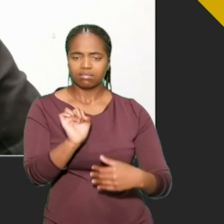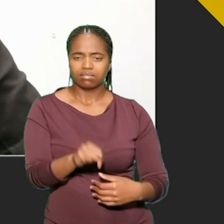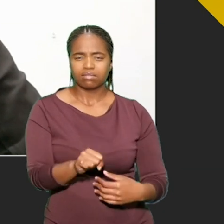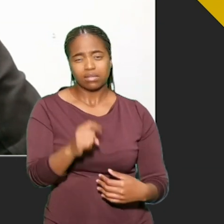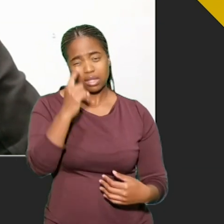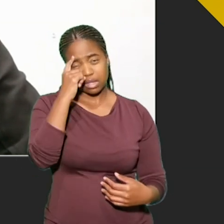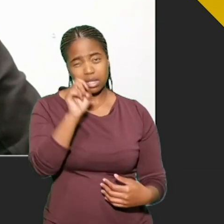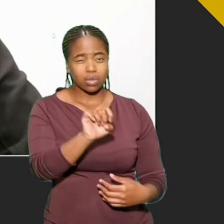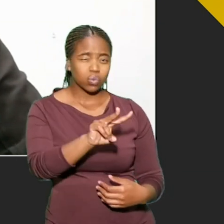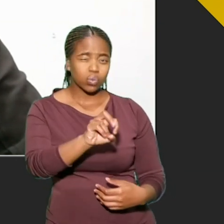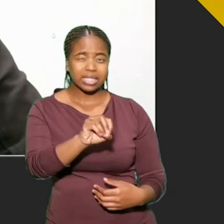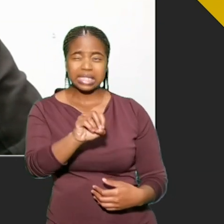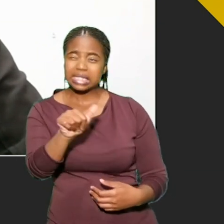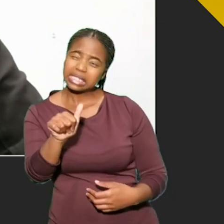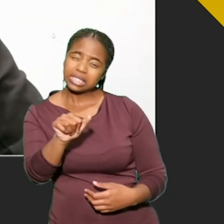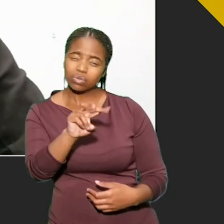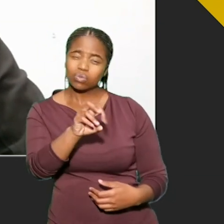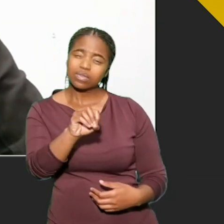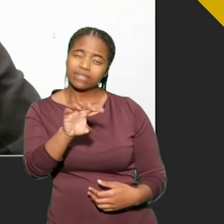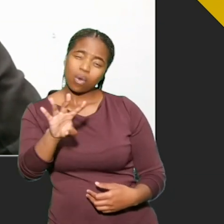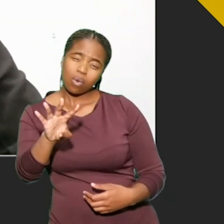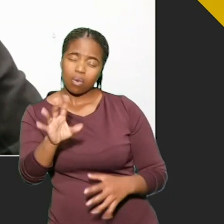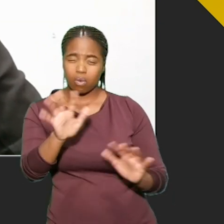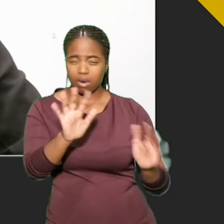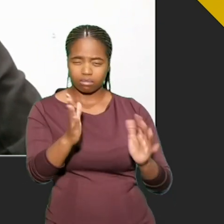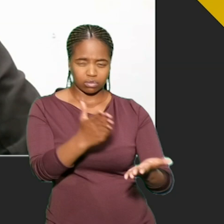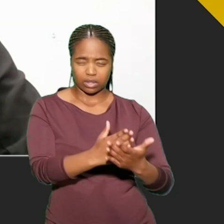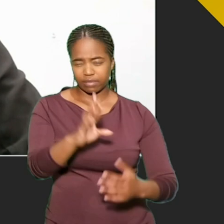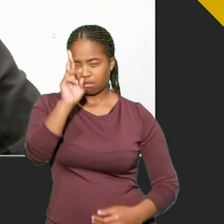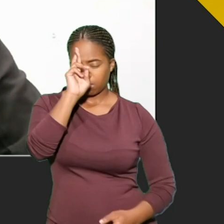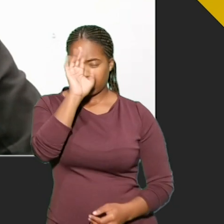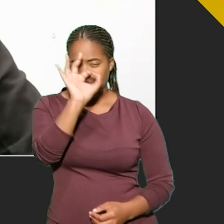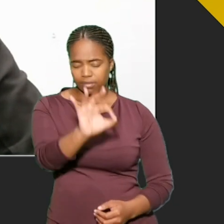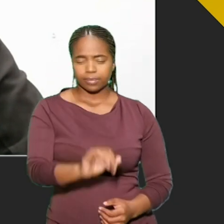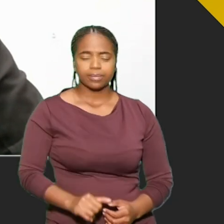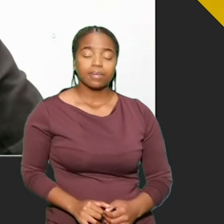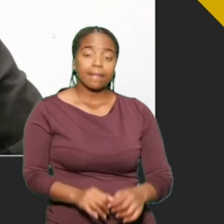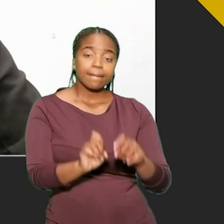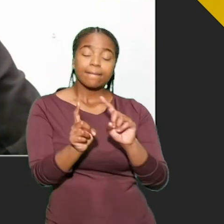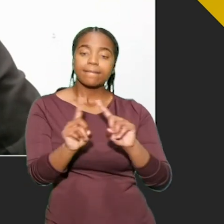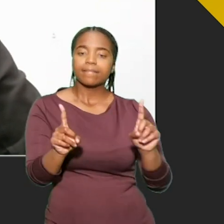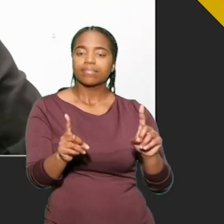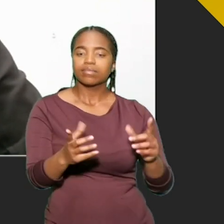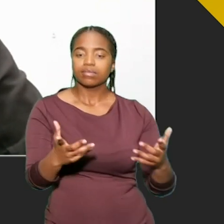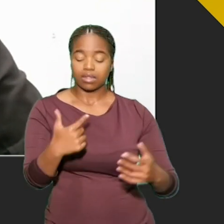2006, 2004, if my mind recalls correctly. But